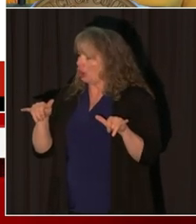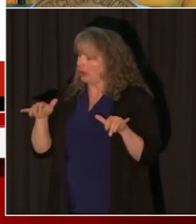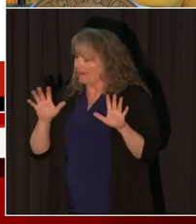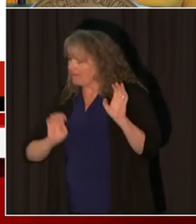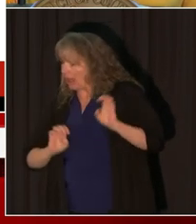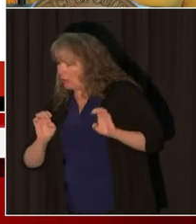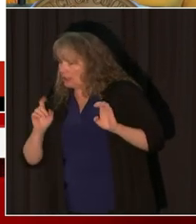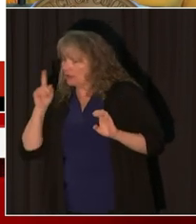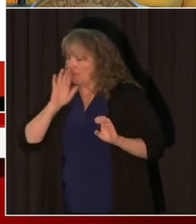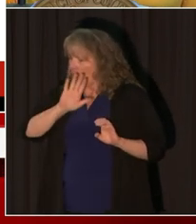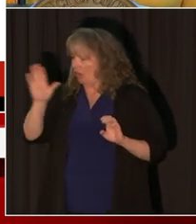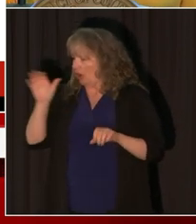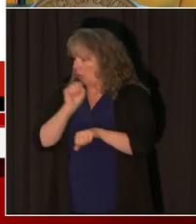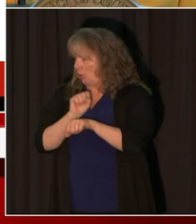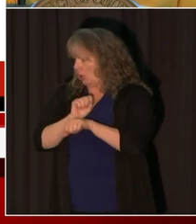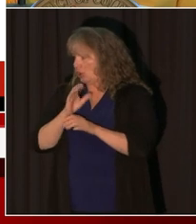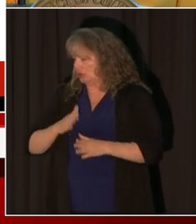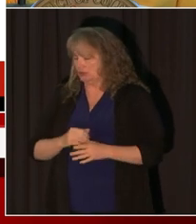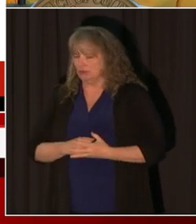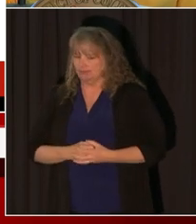evaluation for their workforce.